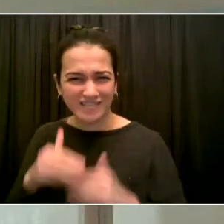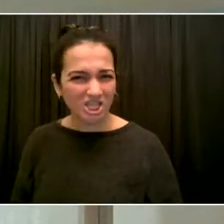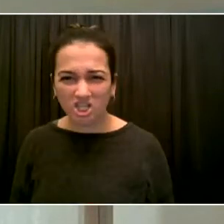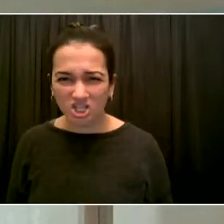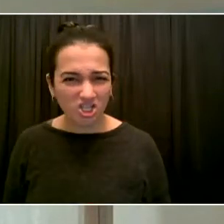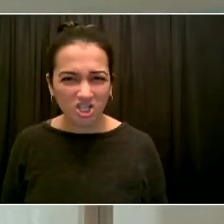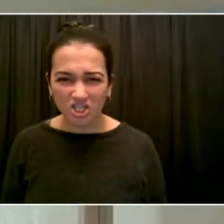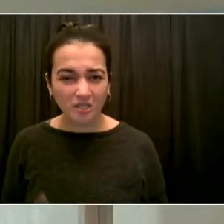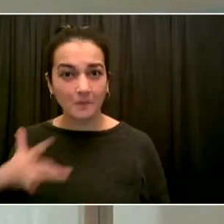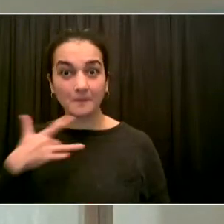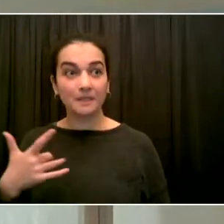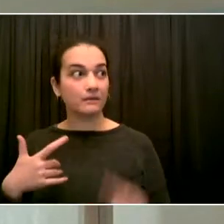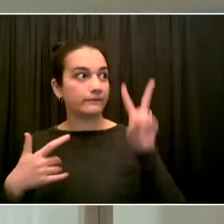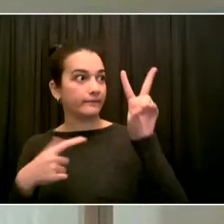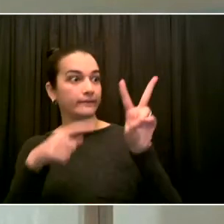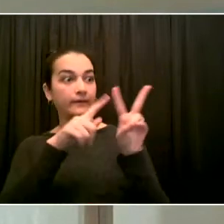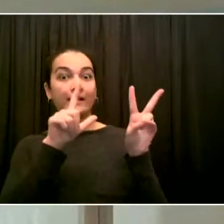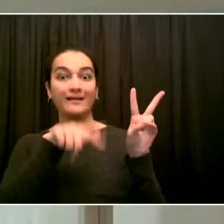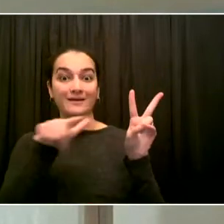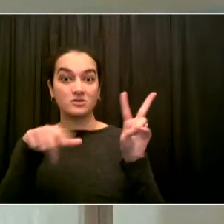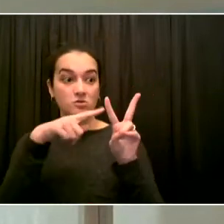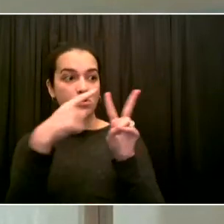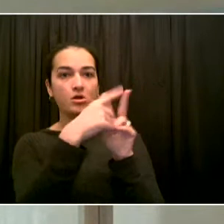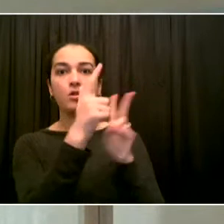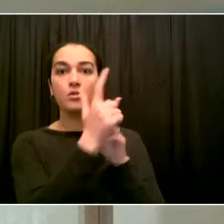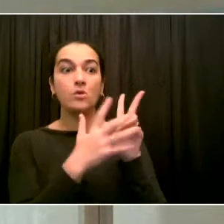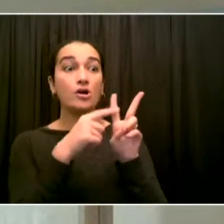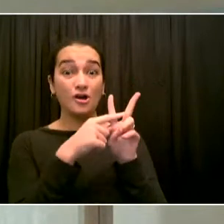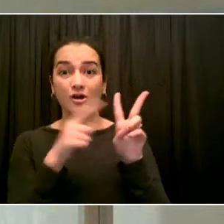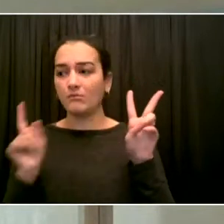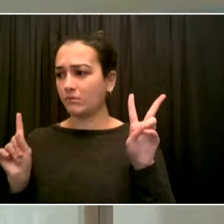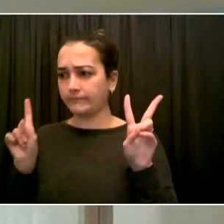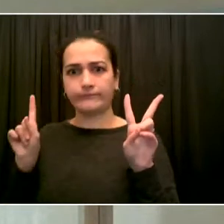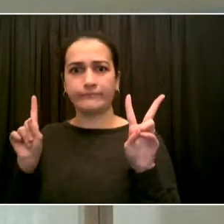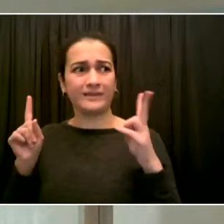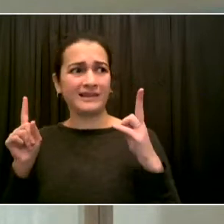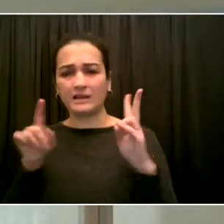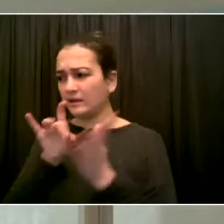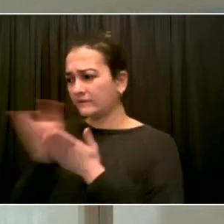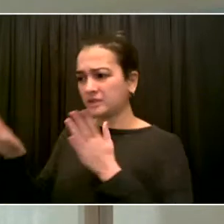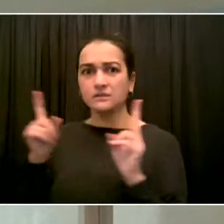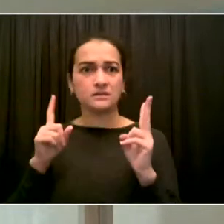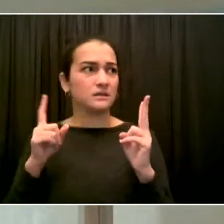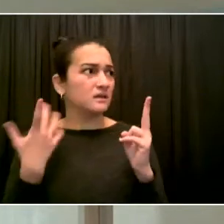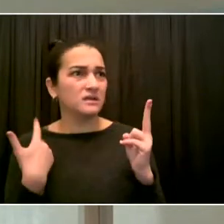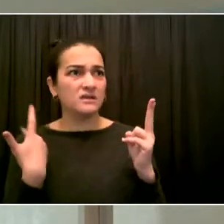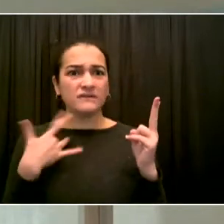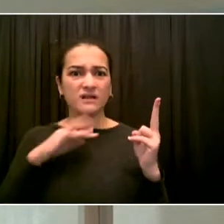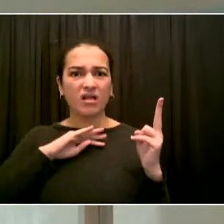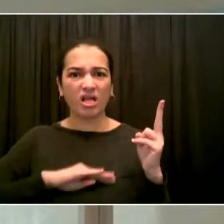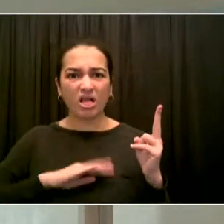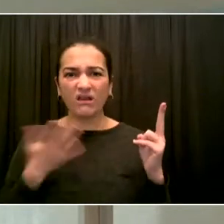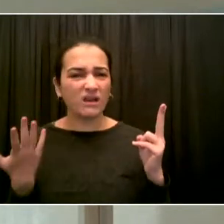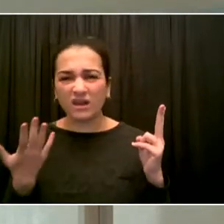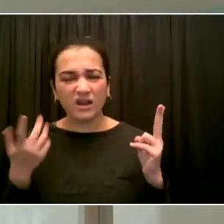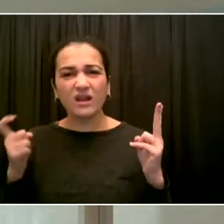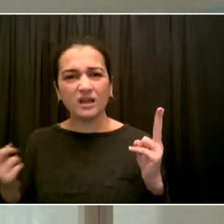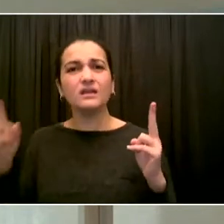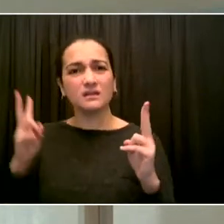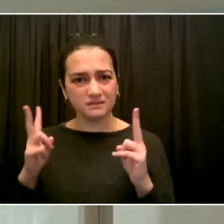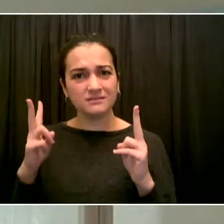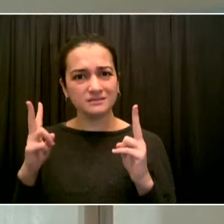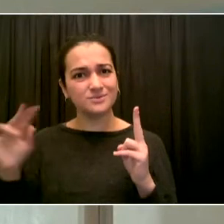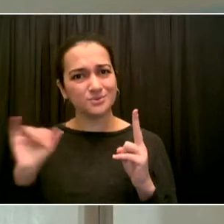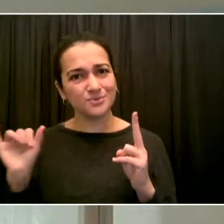what this right to counsel law has really done is level the playing field, essentially giving David an opportunity to be on